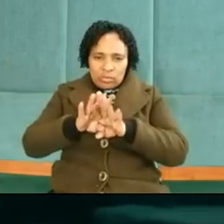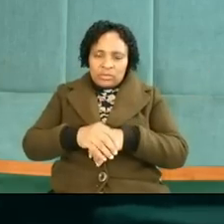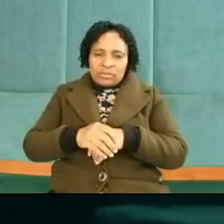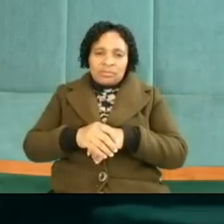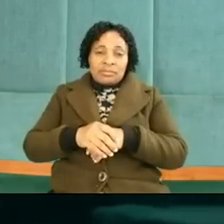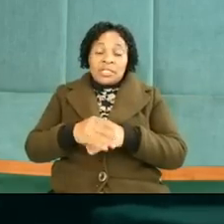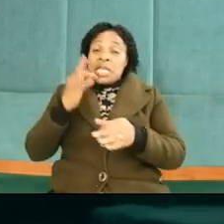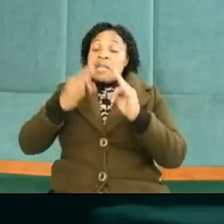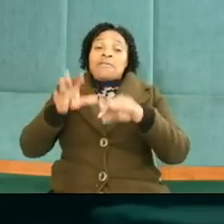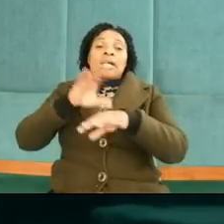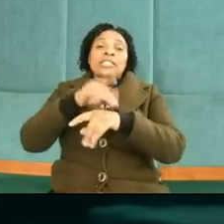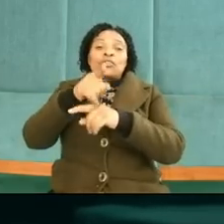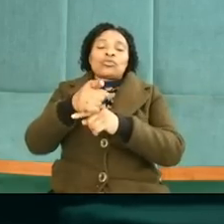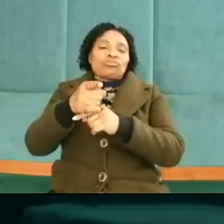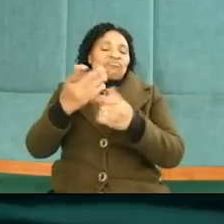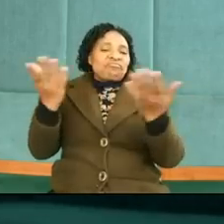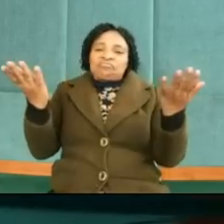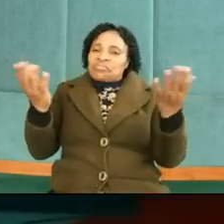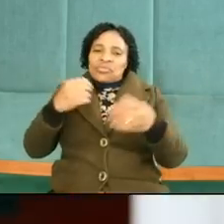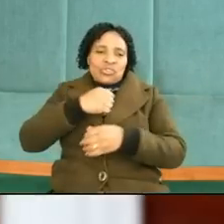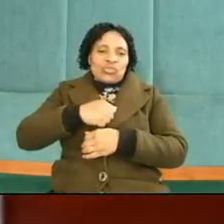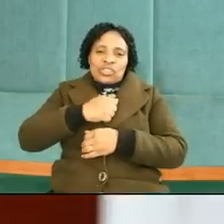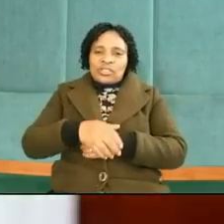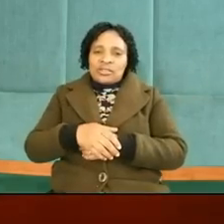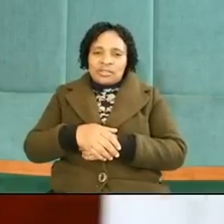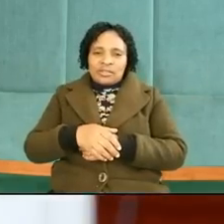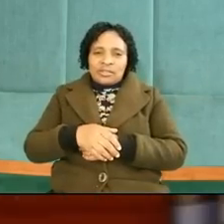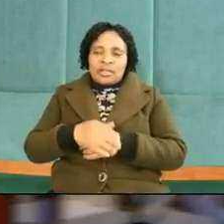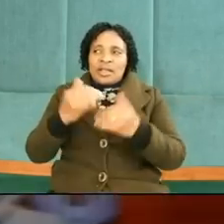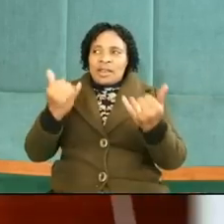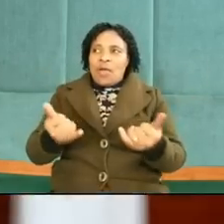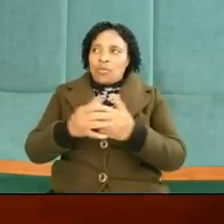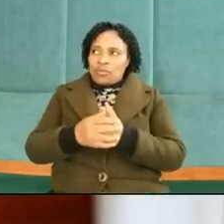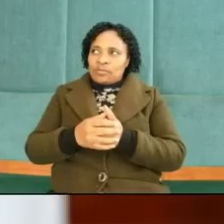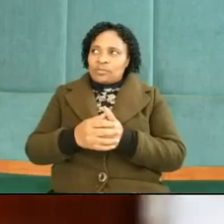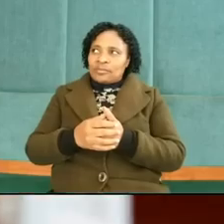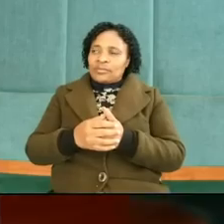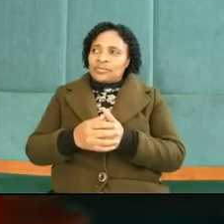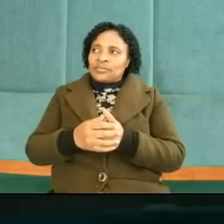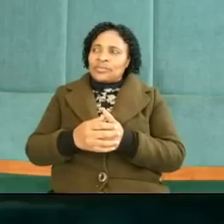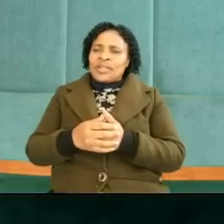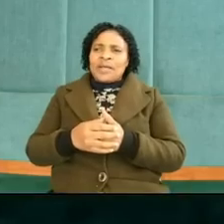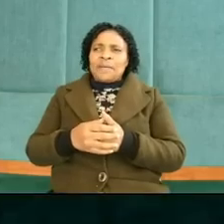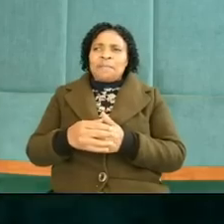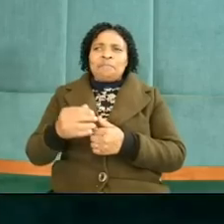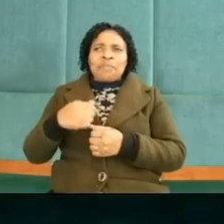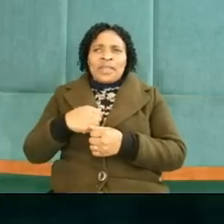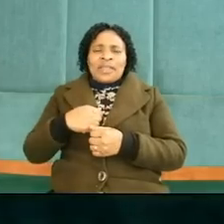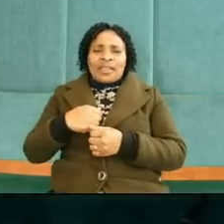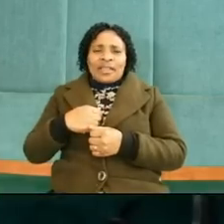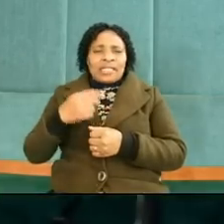it catches you, that's it. So let me wrap this up then and send you home. So